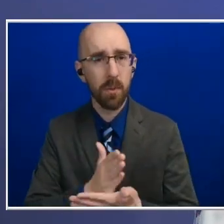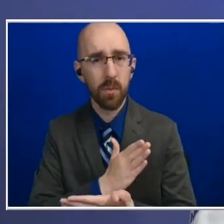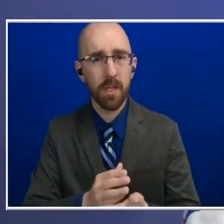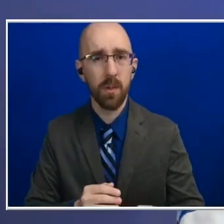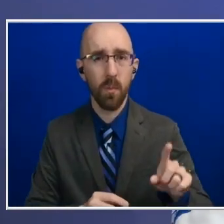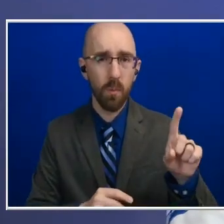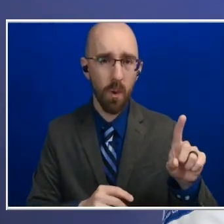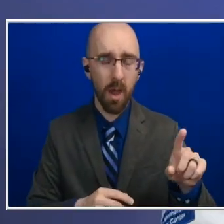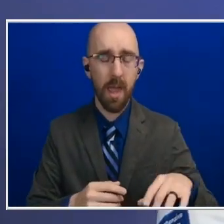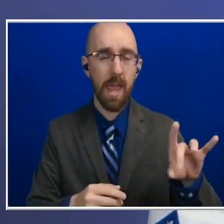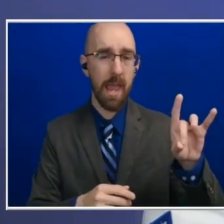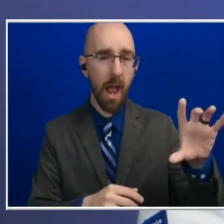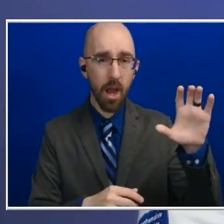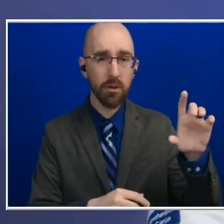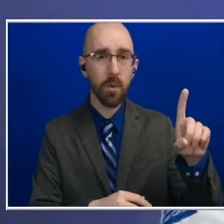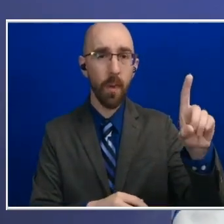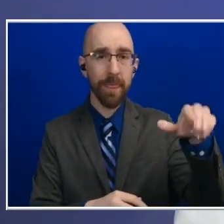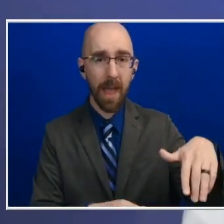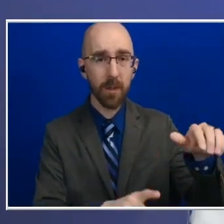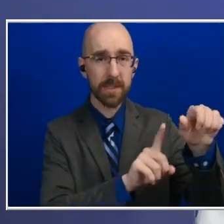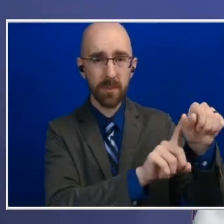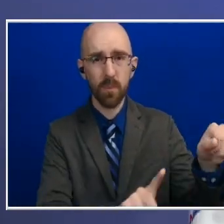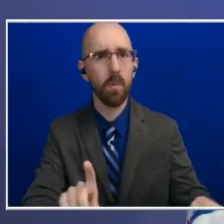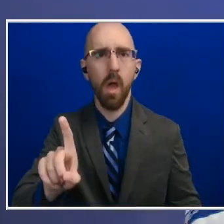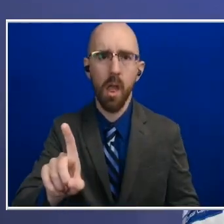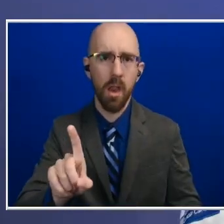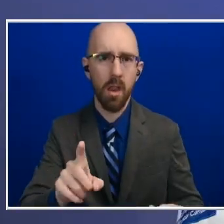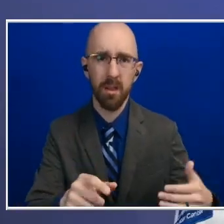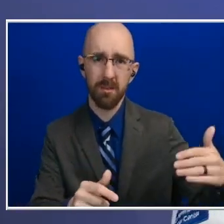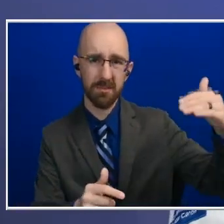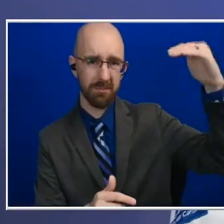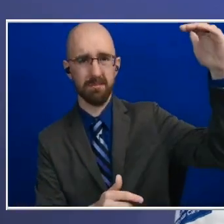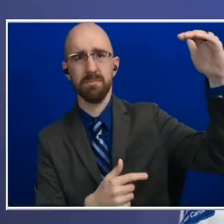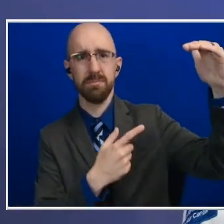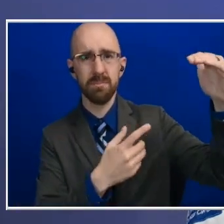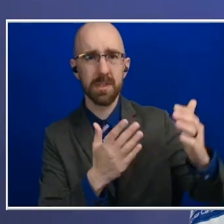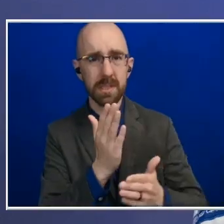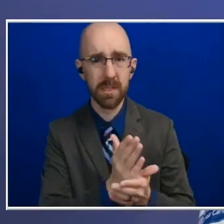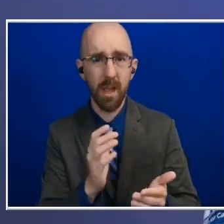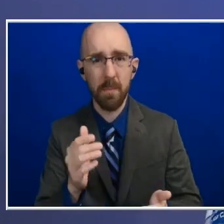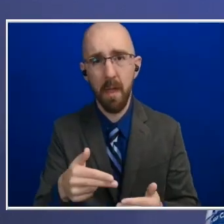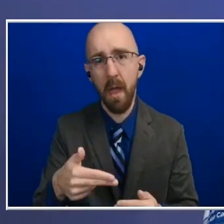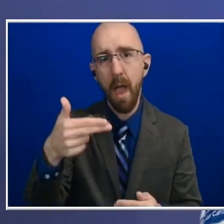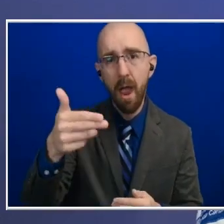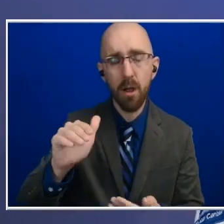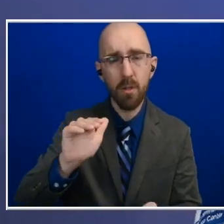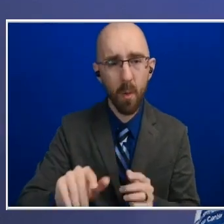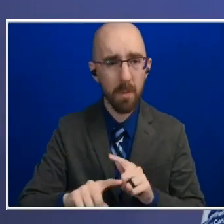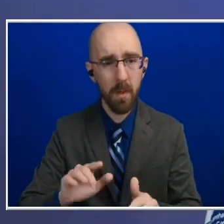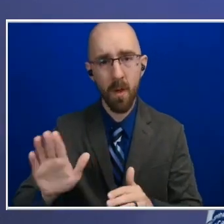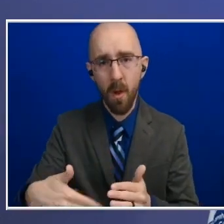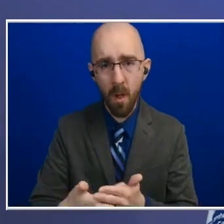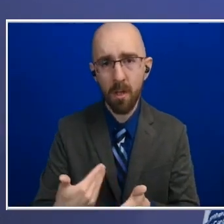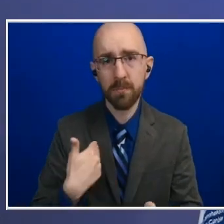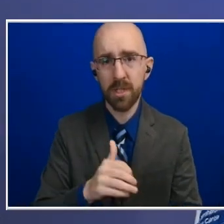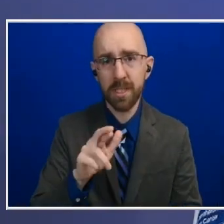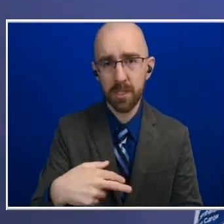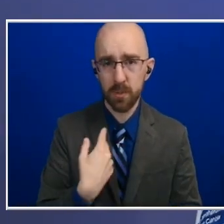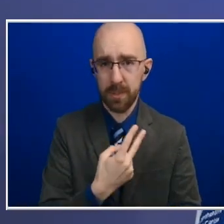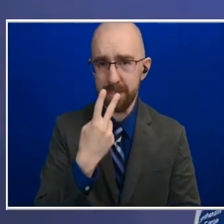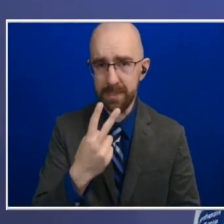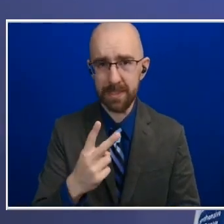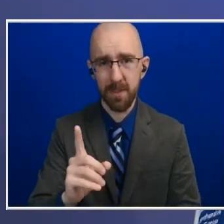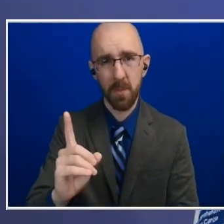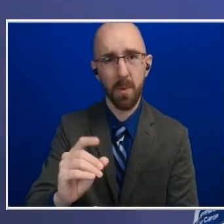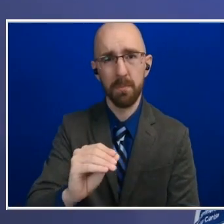1,000. Different estimates put it a little higher, a little bit lower, but in terms of all breast cancers that we see, about 1% of breast cancers happen